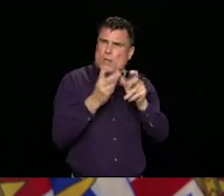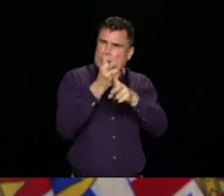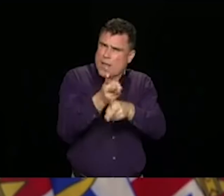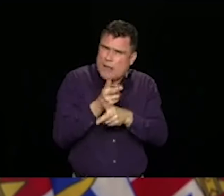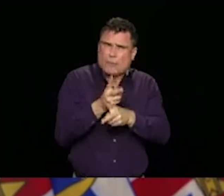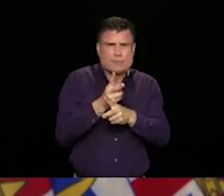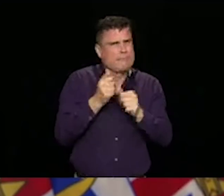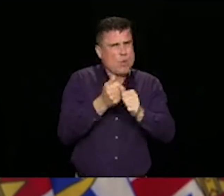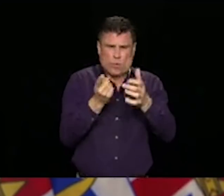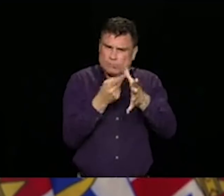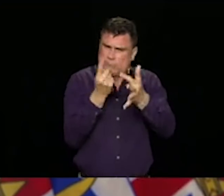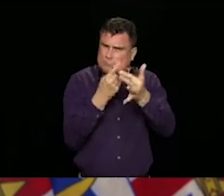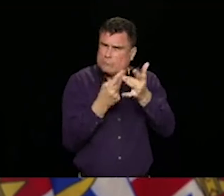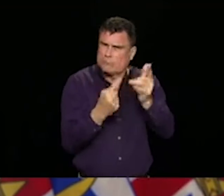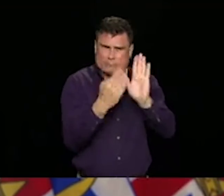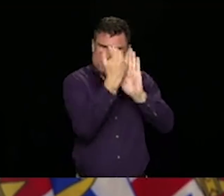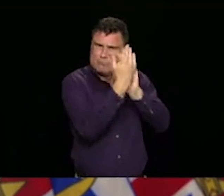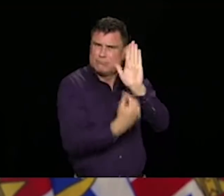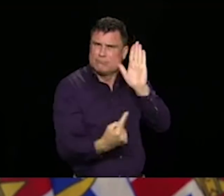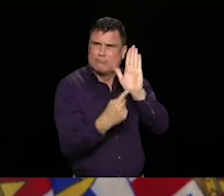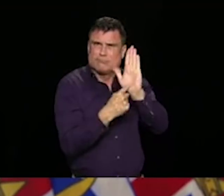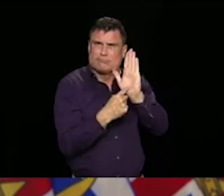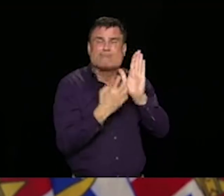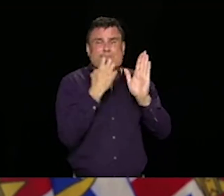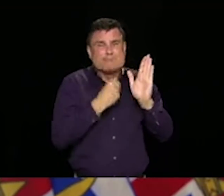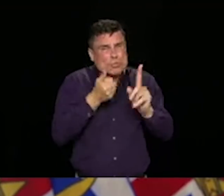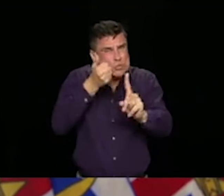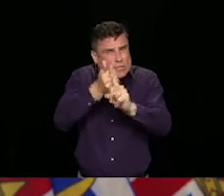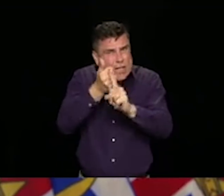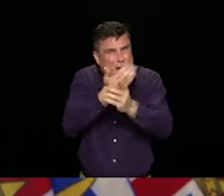our families, ourselves, and our communities safe.